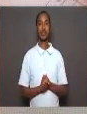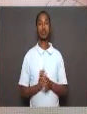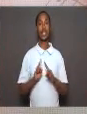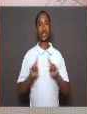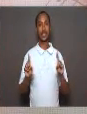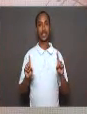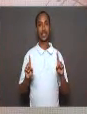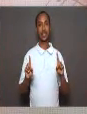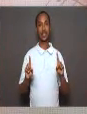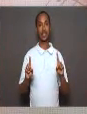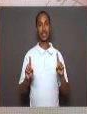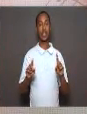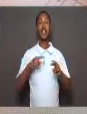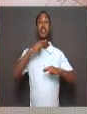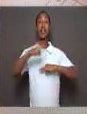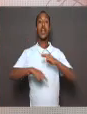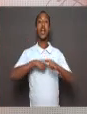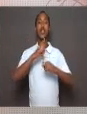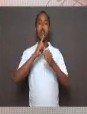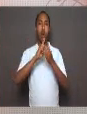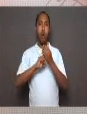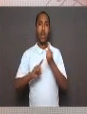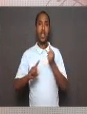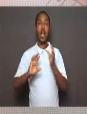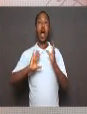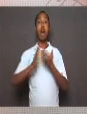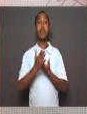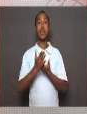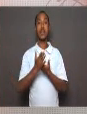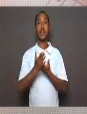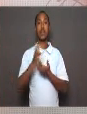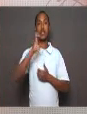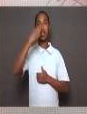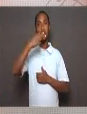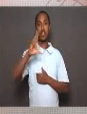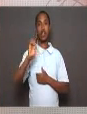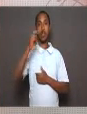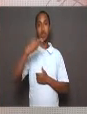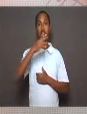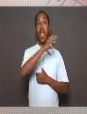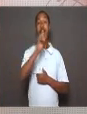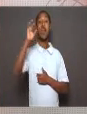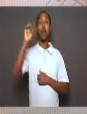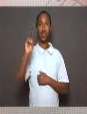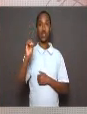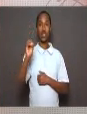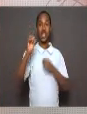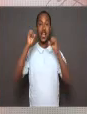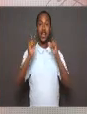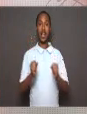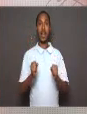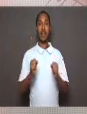However, the reaction only happens where the methanol and oxygen